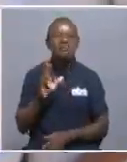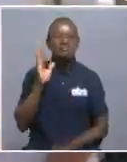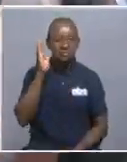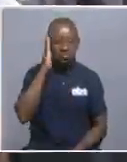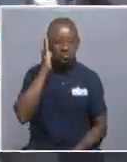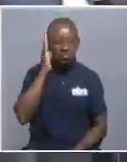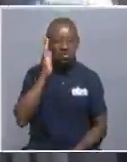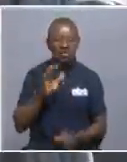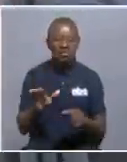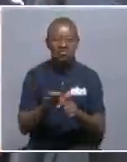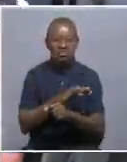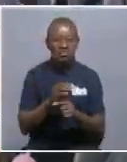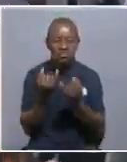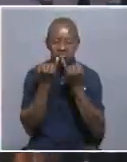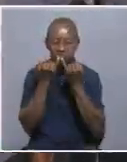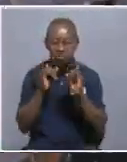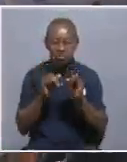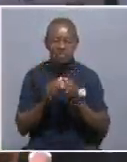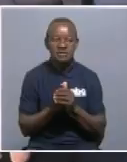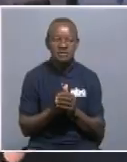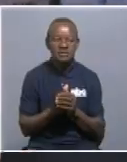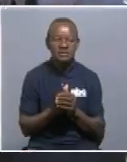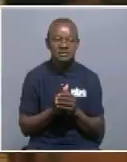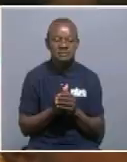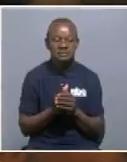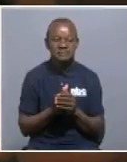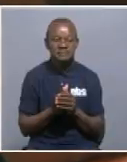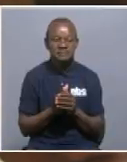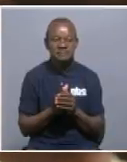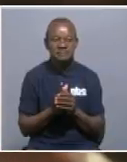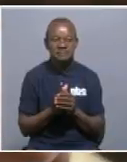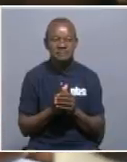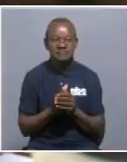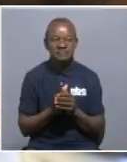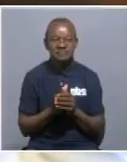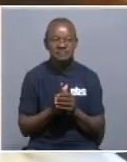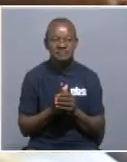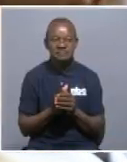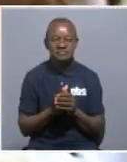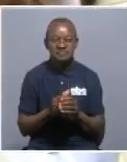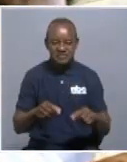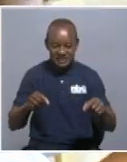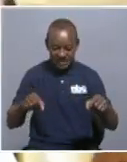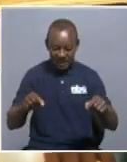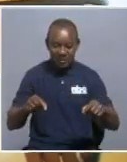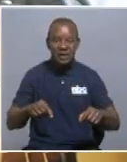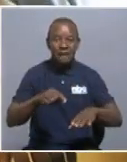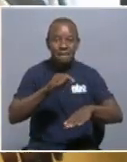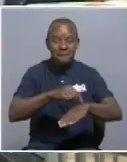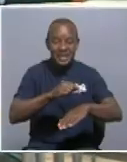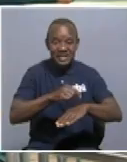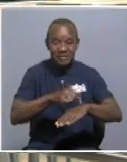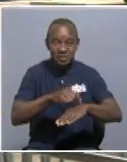make sure that all our stakeholders do have this public notice that I've just referred to. Now, currently, as it stands,